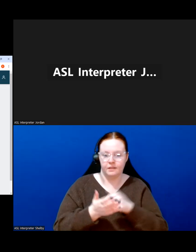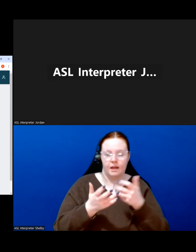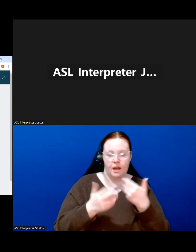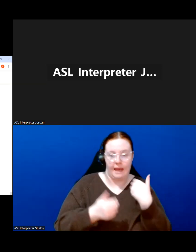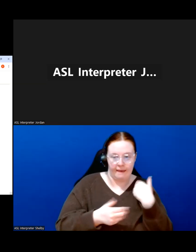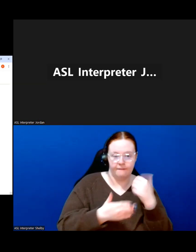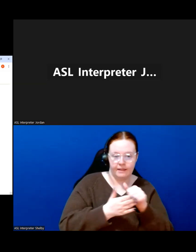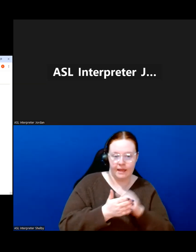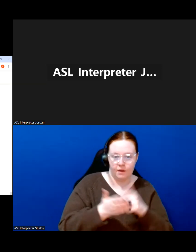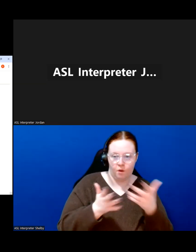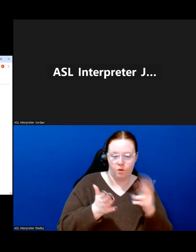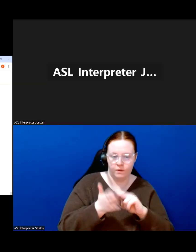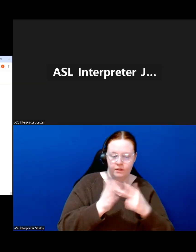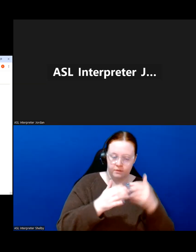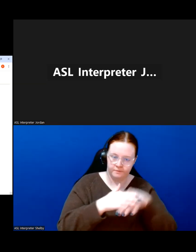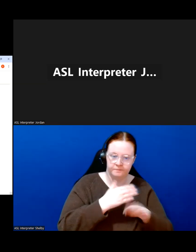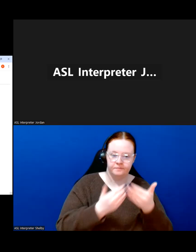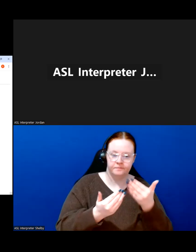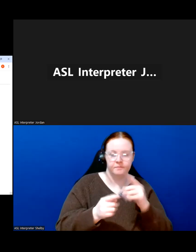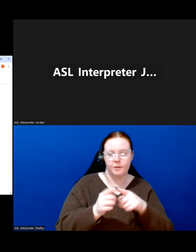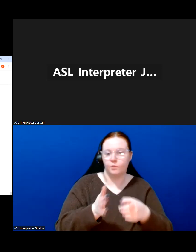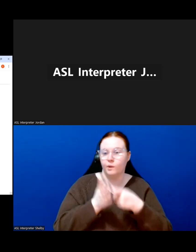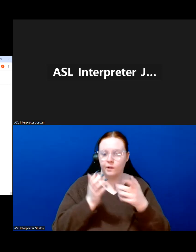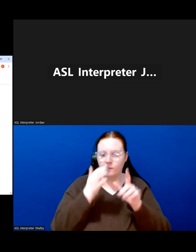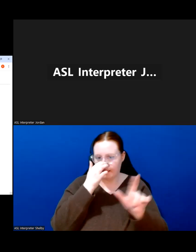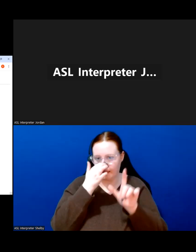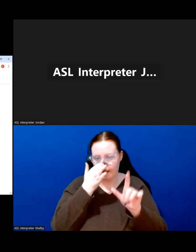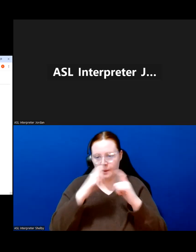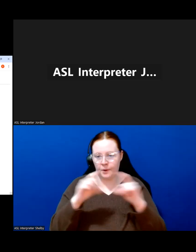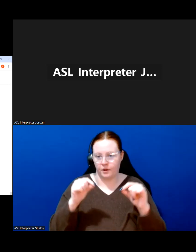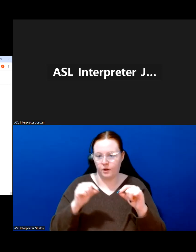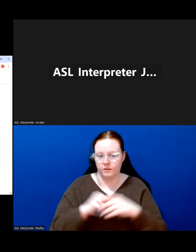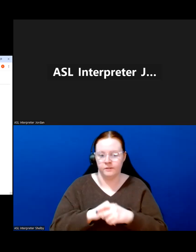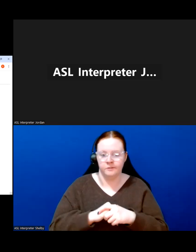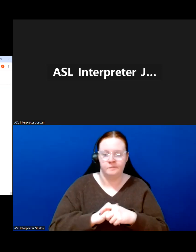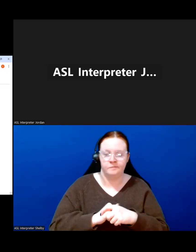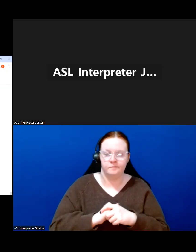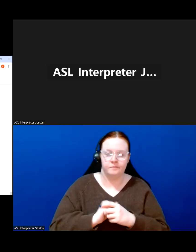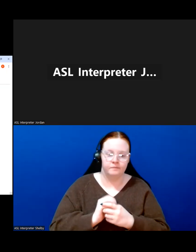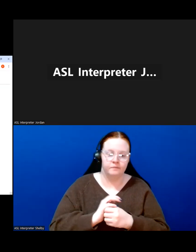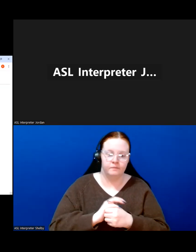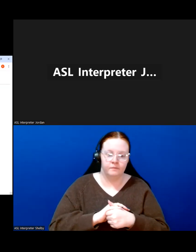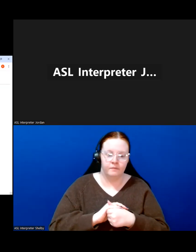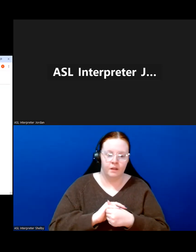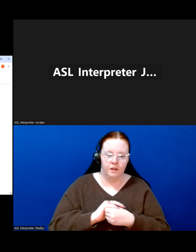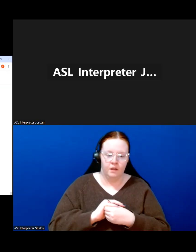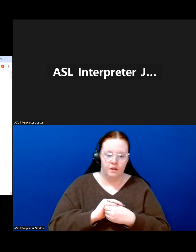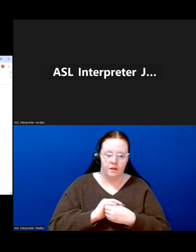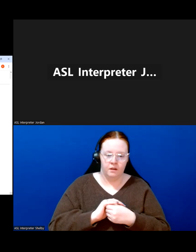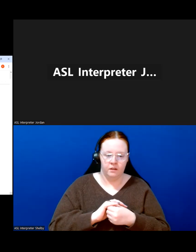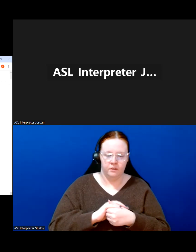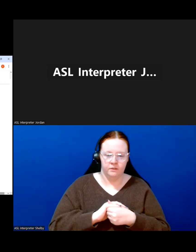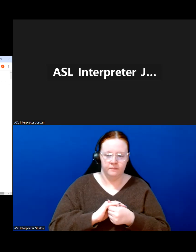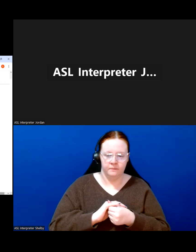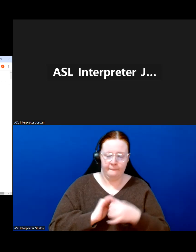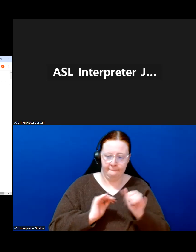but what you would need is just your library card, which you would have on you to even access Rocket Language. Does that